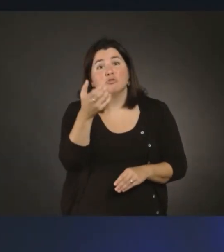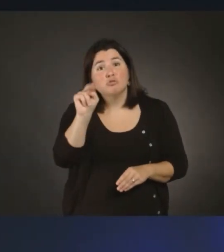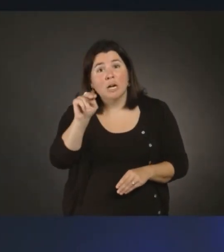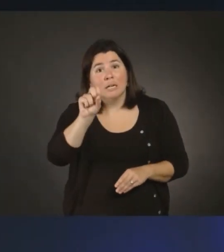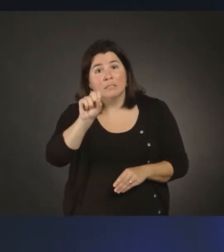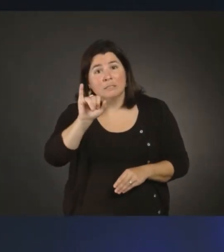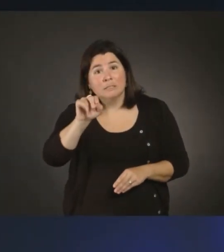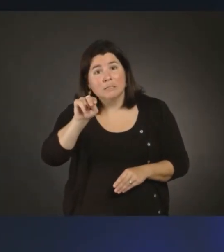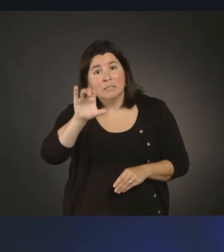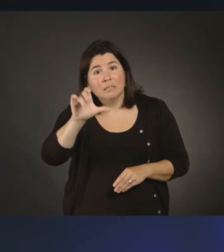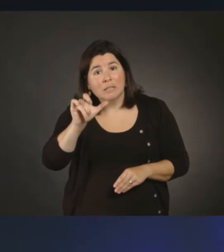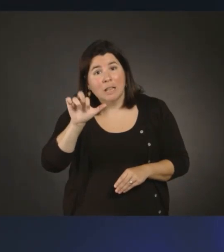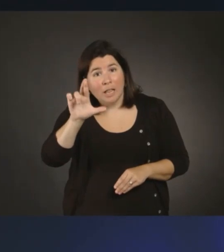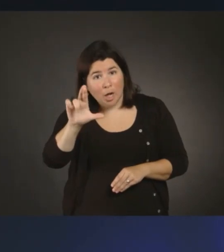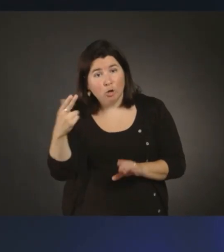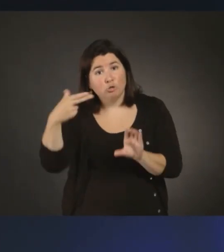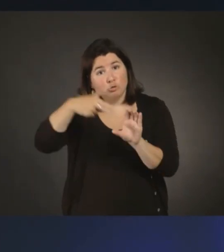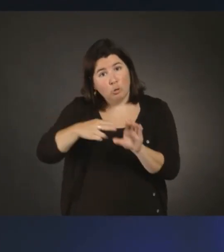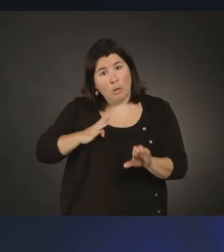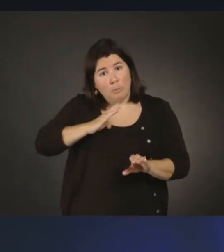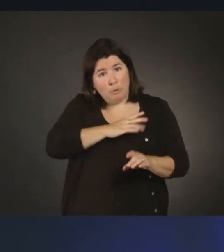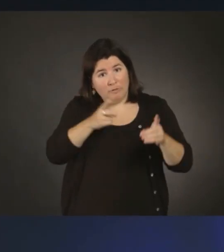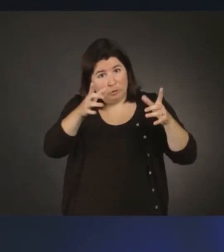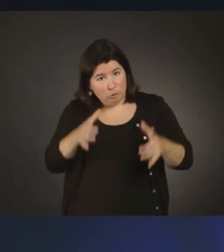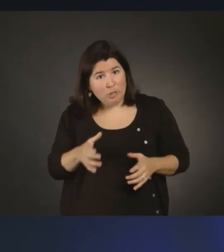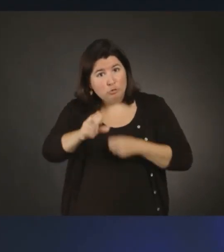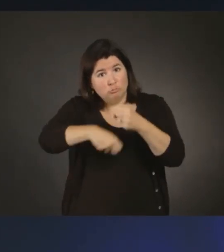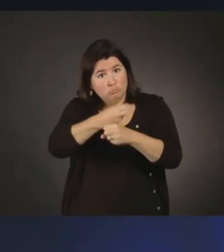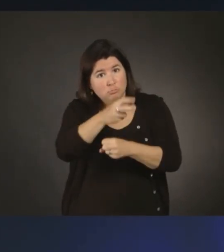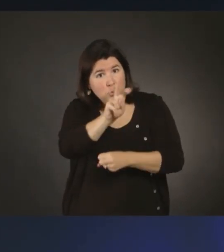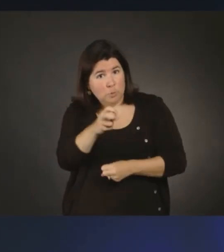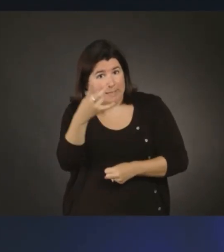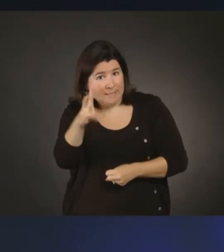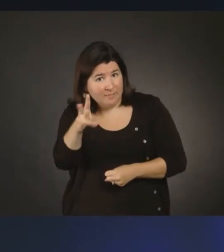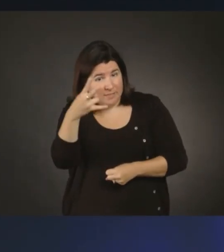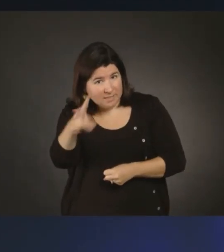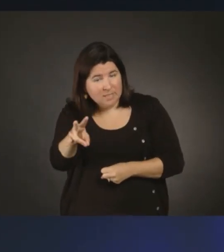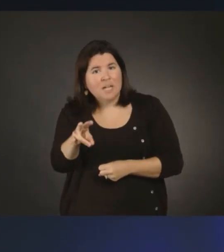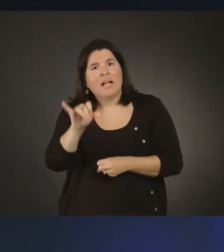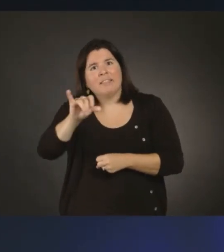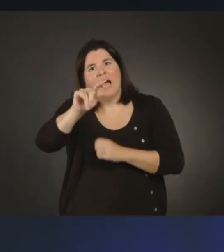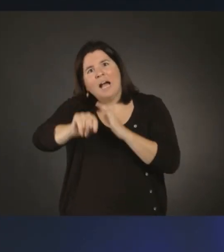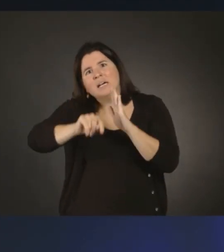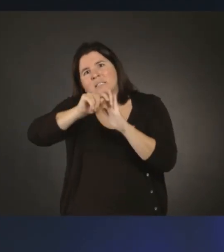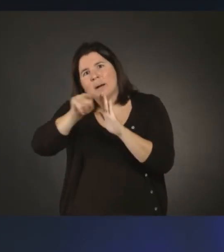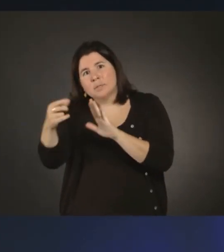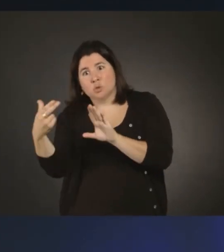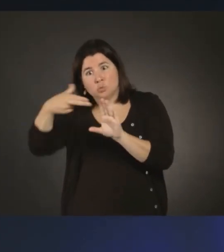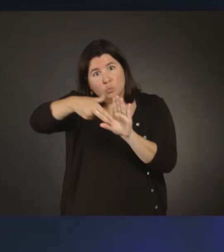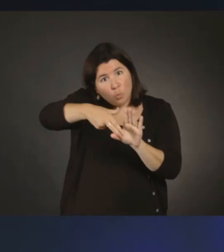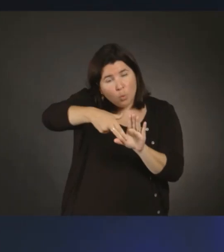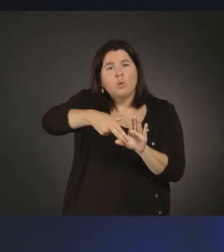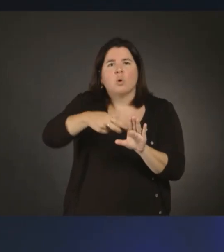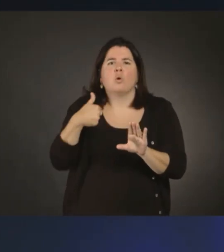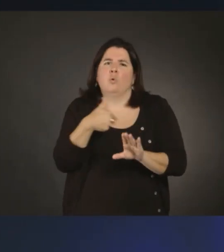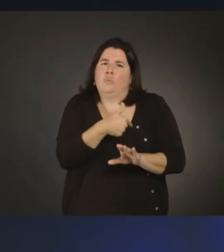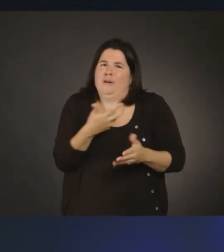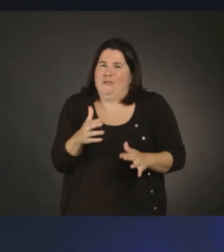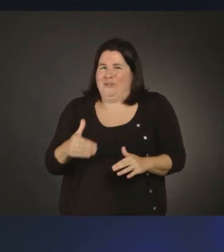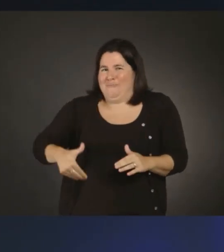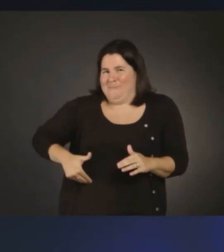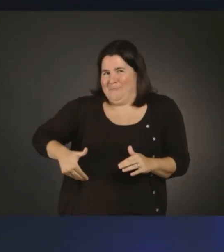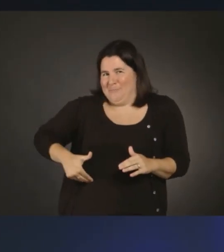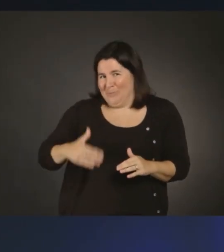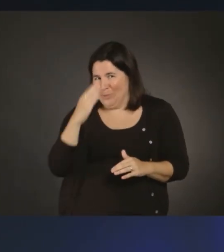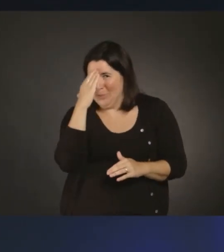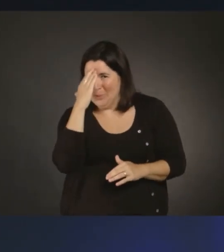John Sinclair joined the Board of Directors in 2017. From the time that John joined the board, we knew that he would be a